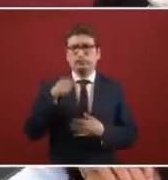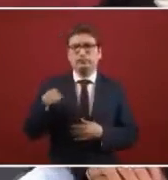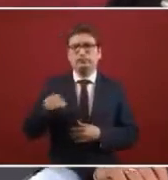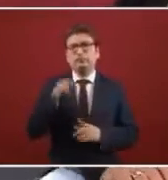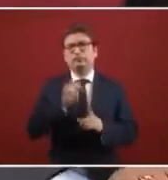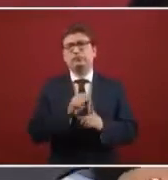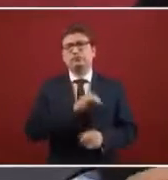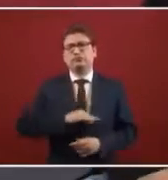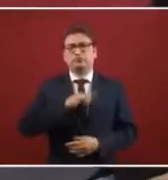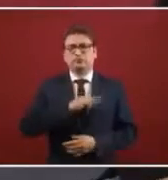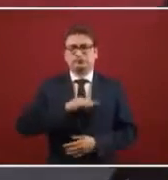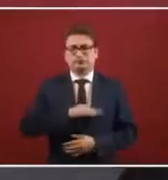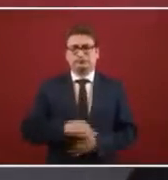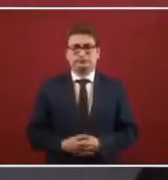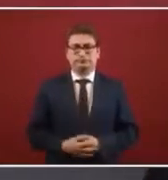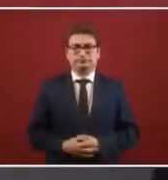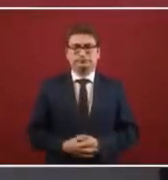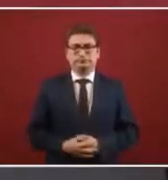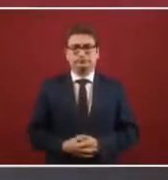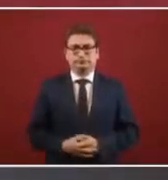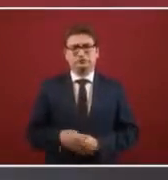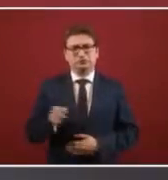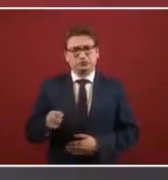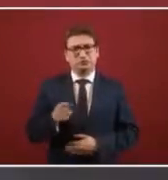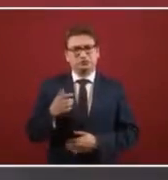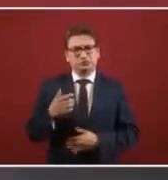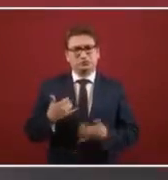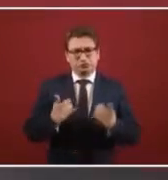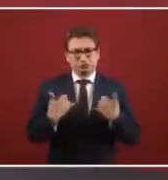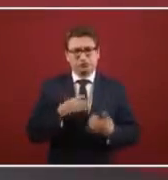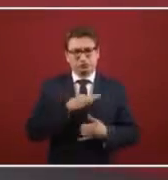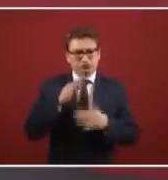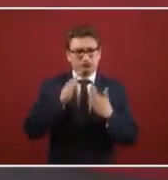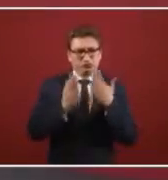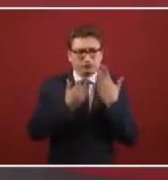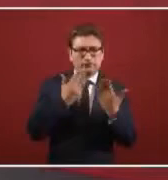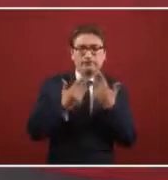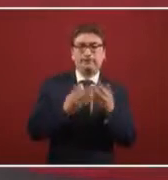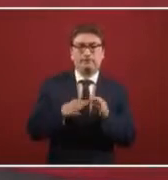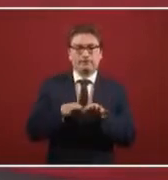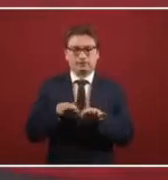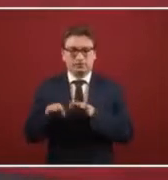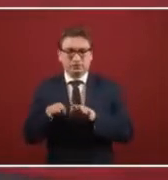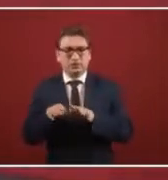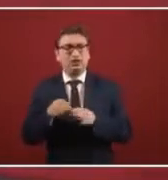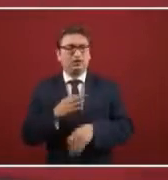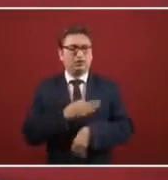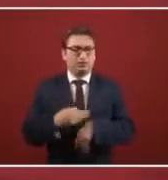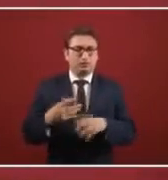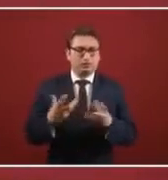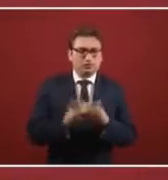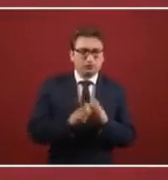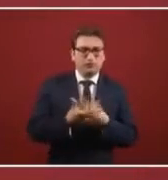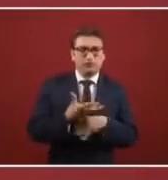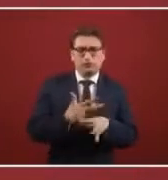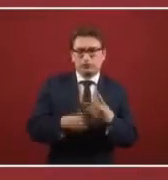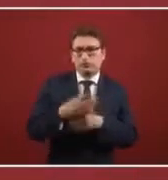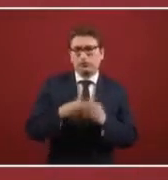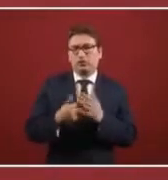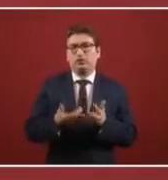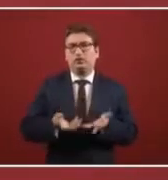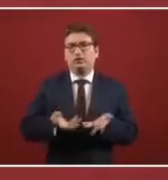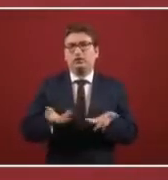alternatives to be happy estudiando, by studying, trabajando, by con working la familia, with their families, haciendo el